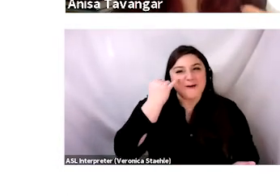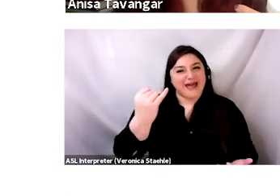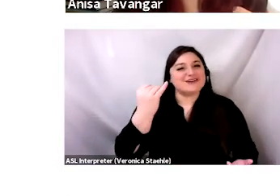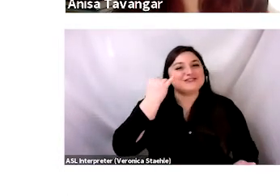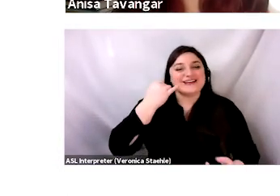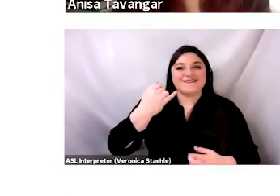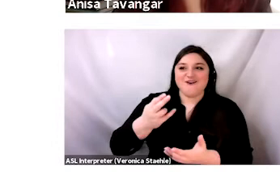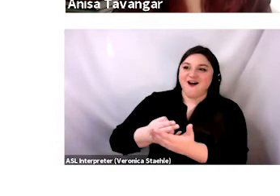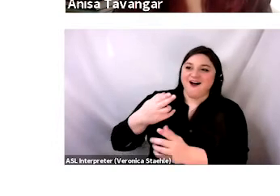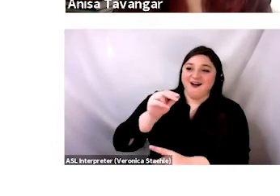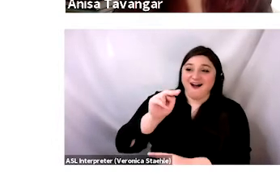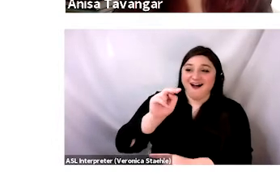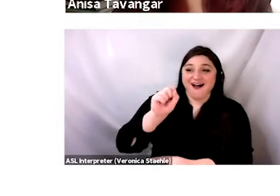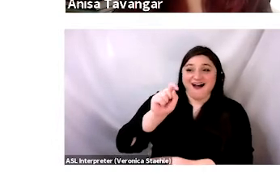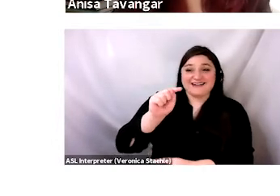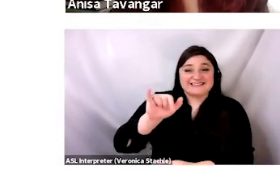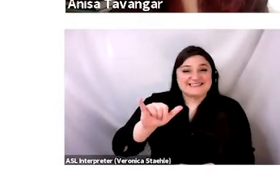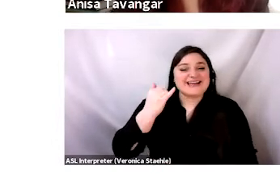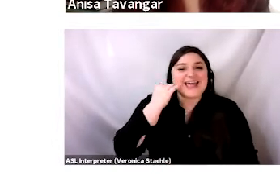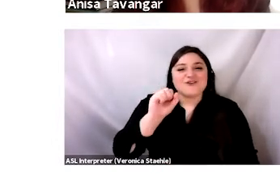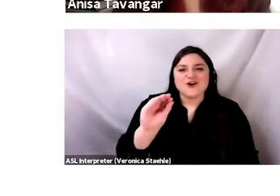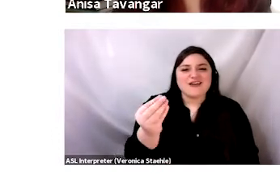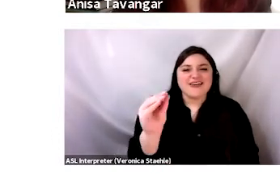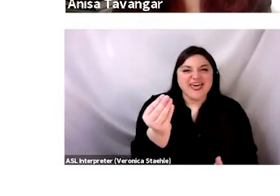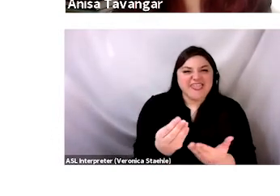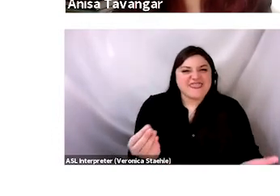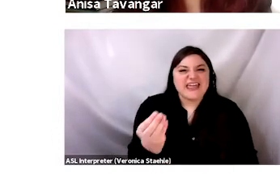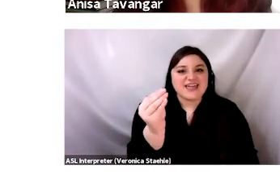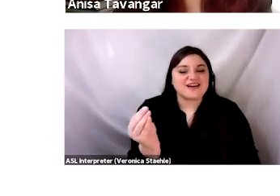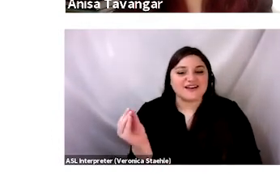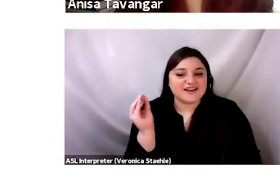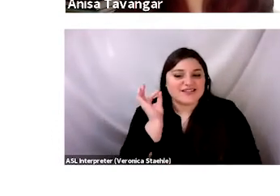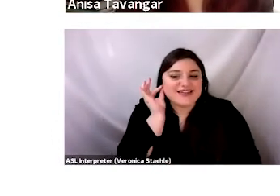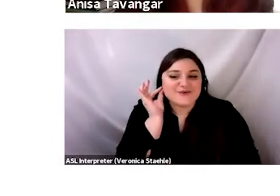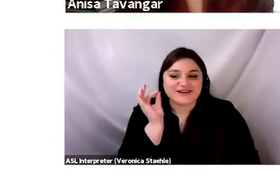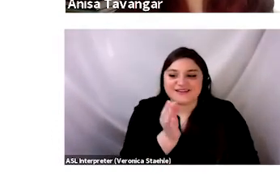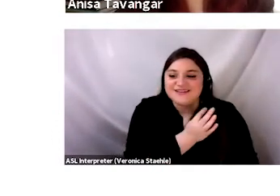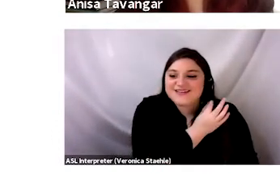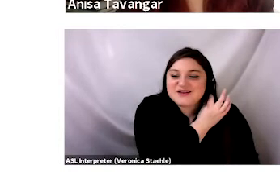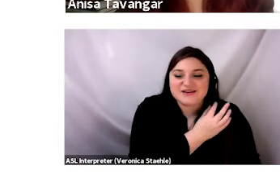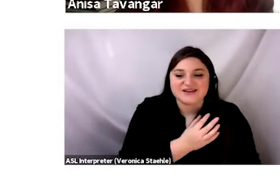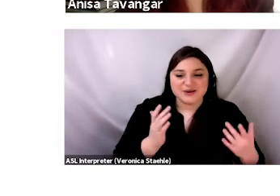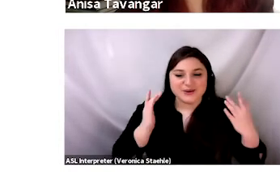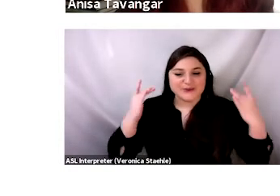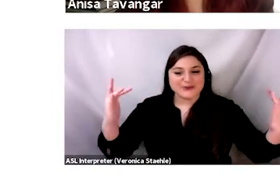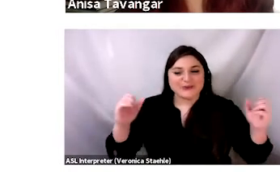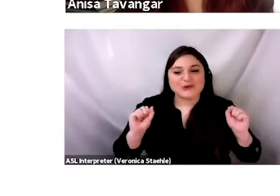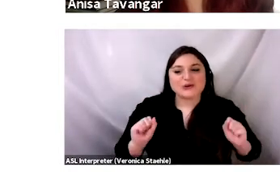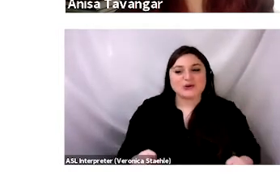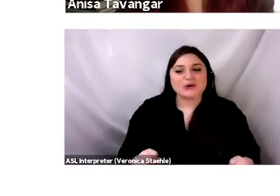ornament of honesty, and how that really communicates so much stronger than,